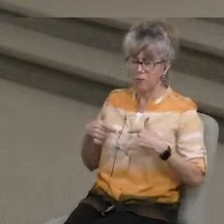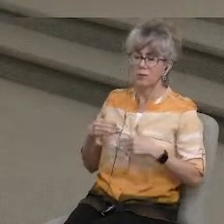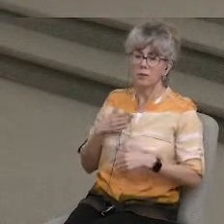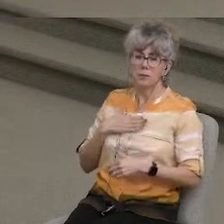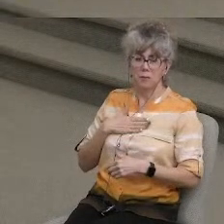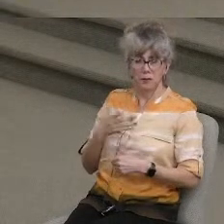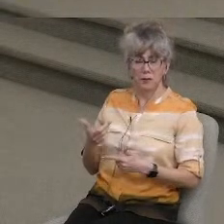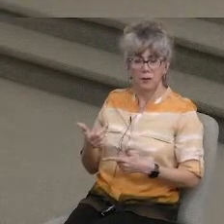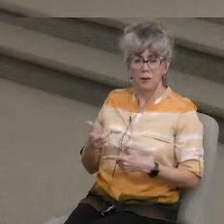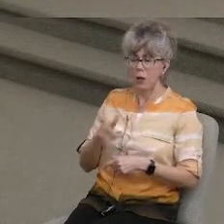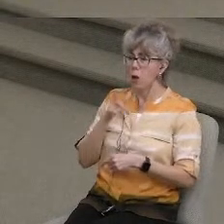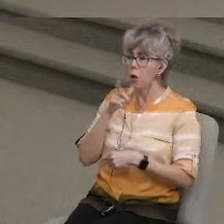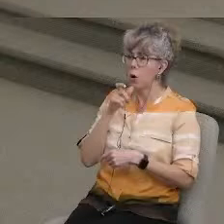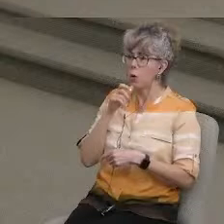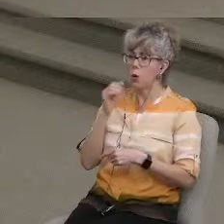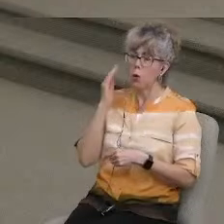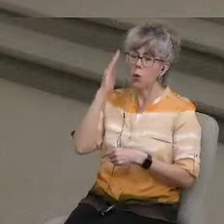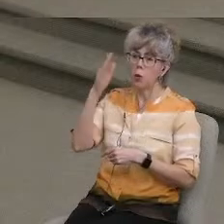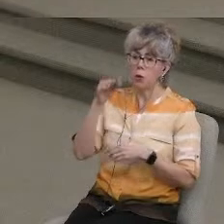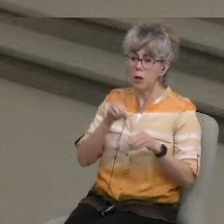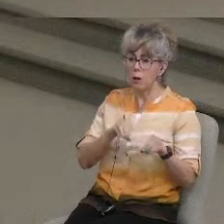Who will move that stone for you?